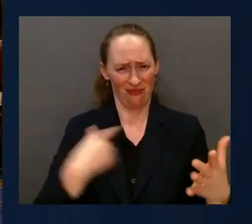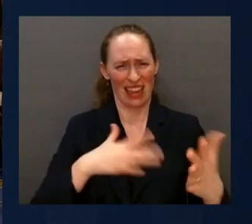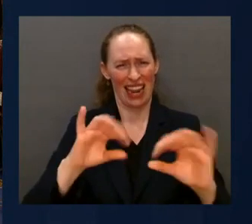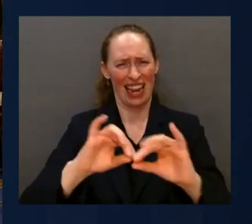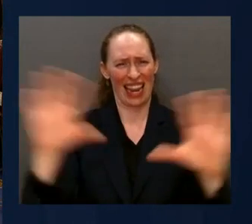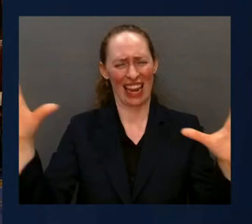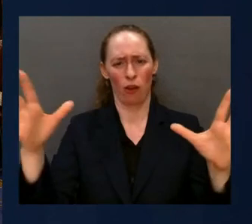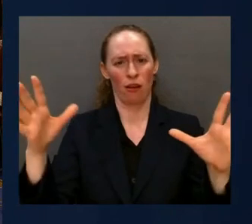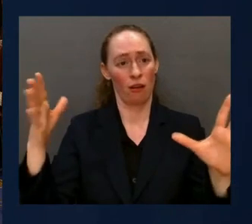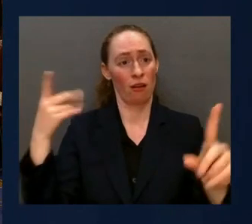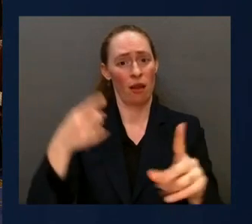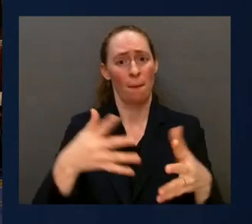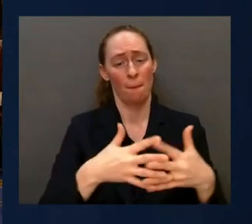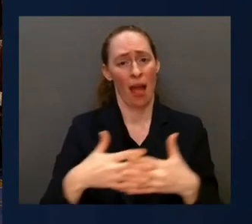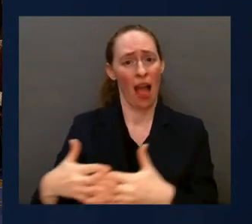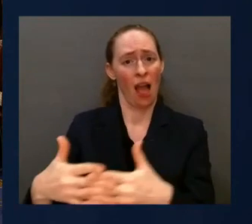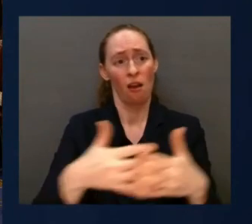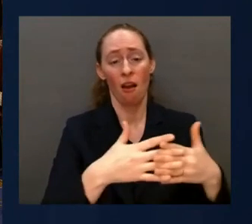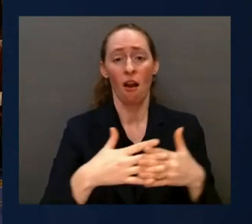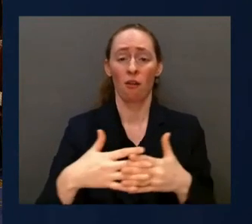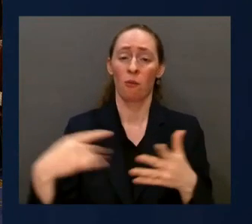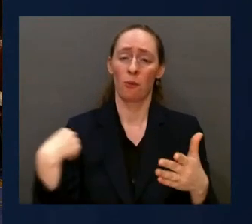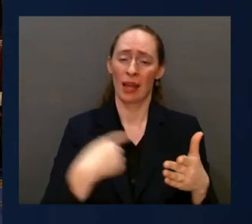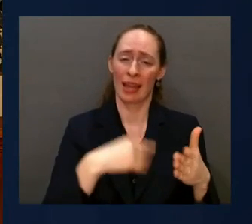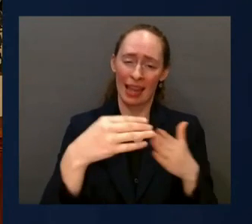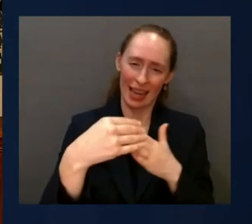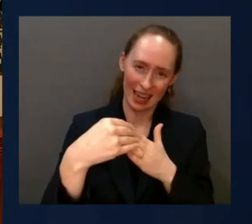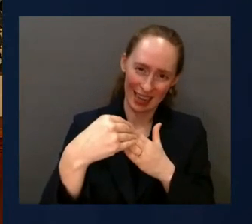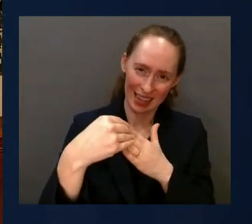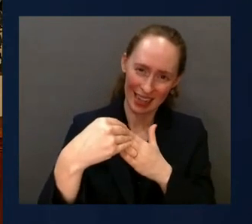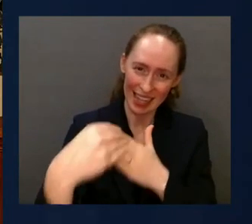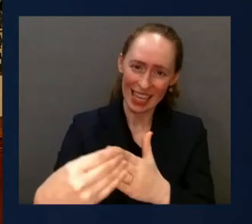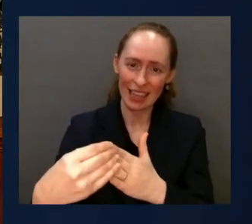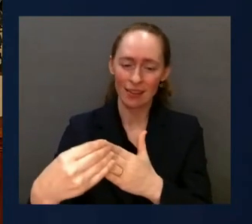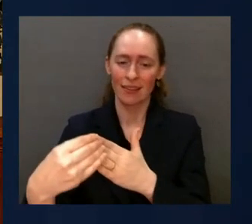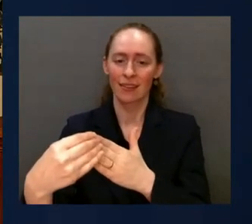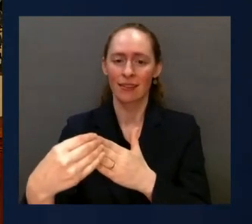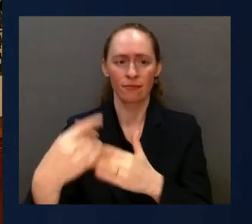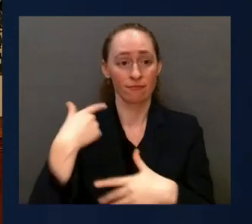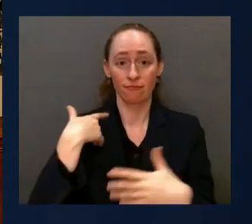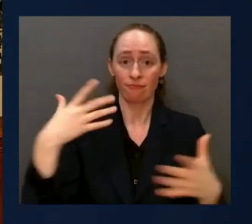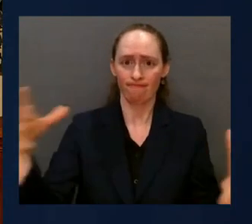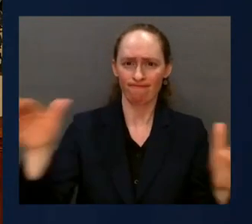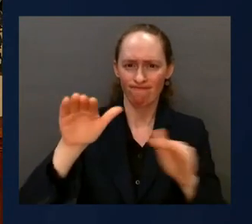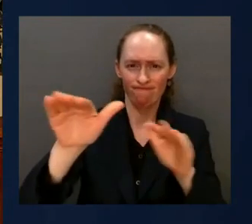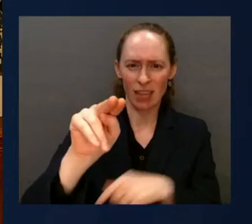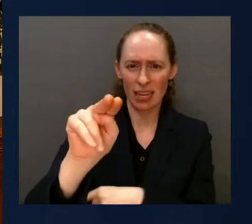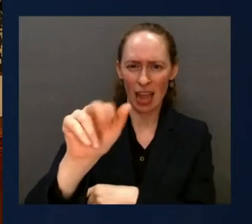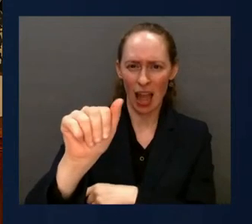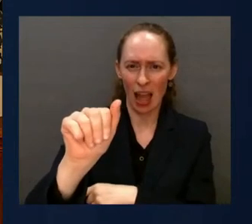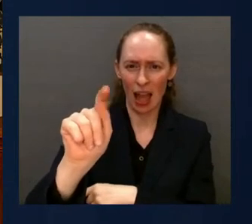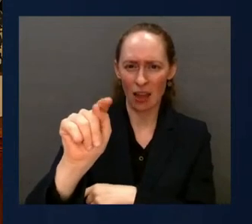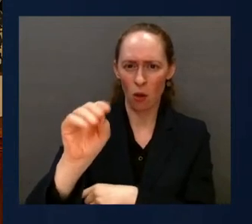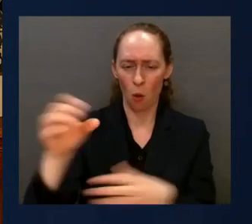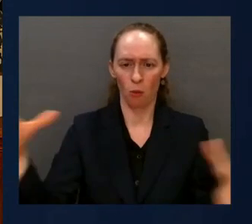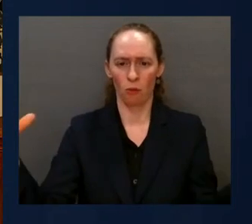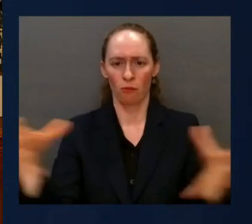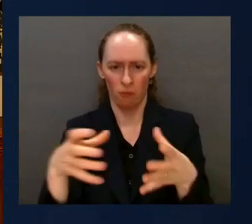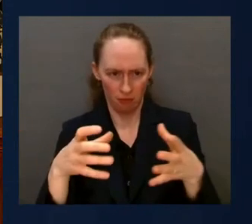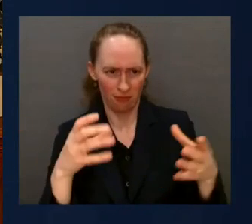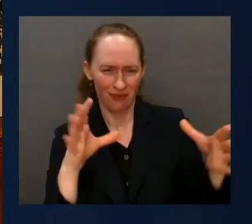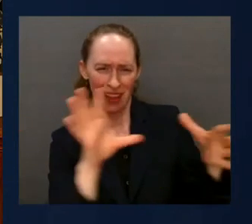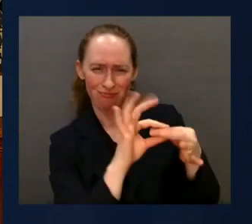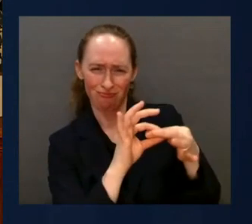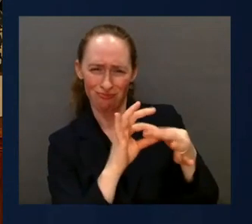a global coalition. We stood against Putin's aggression. We stood with the Ukrainian people. Tonight, we're once again joined